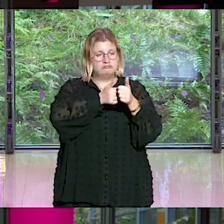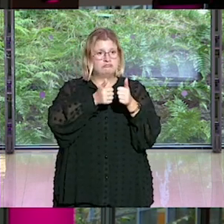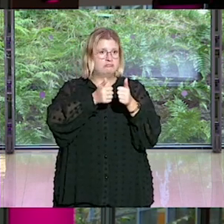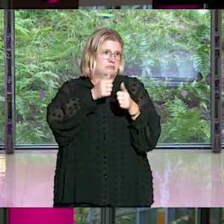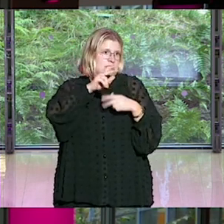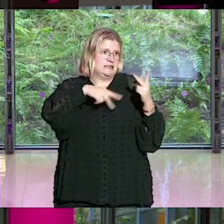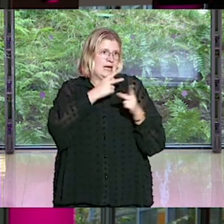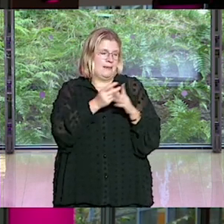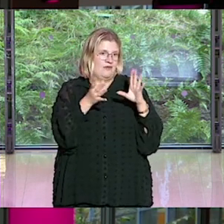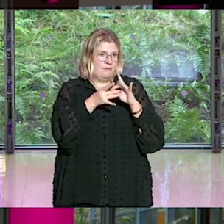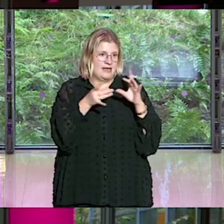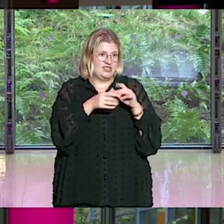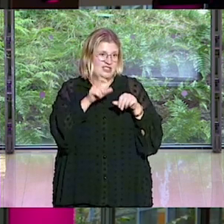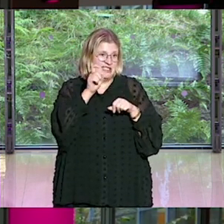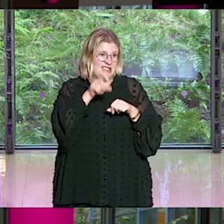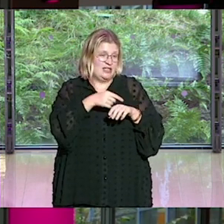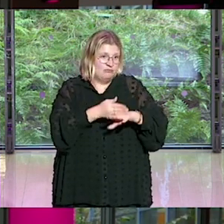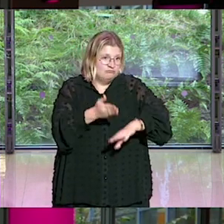messaging needs.